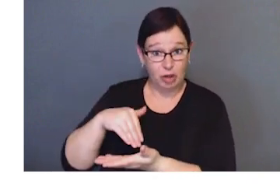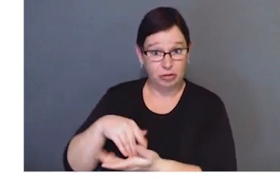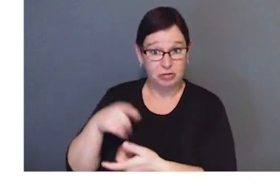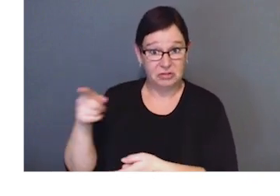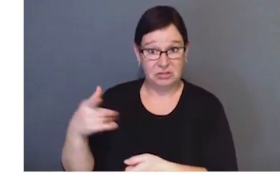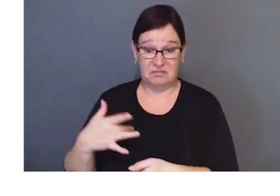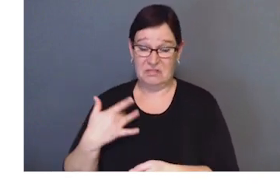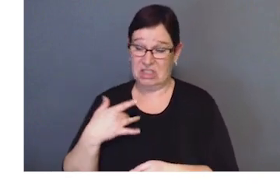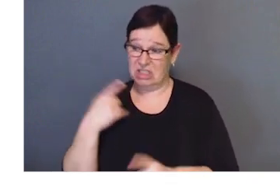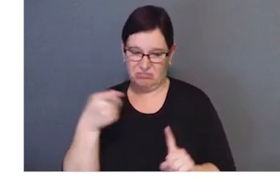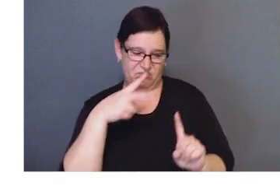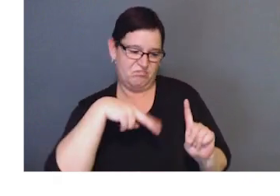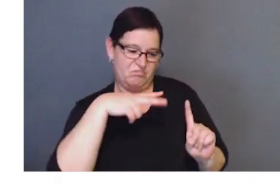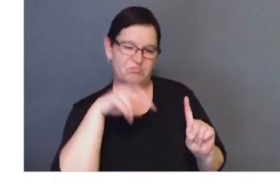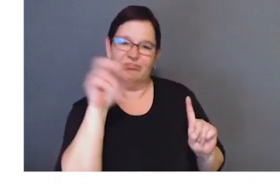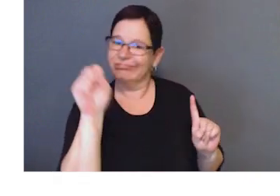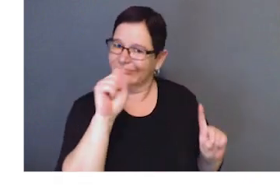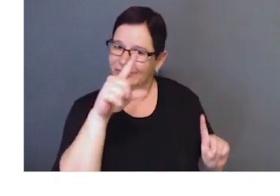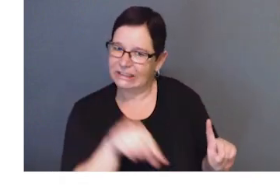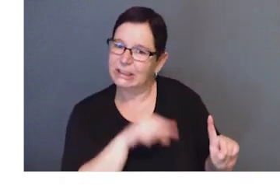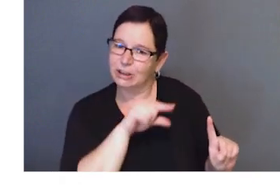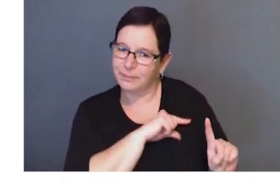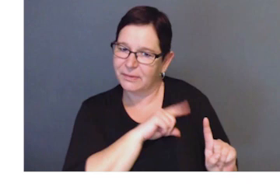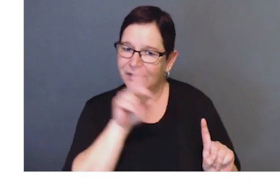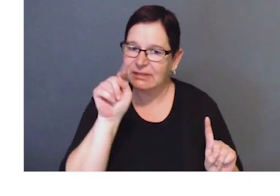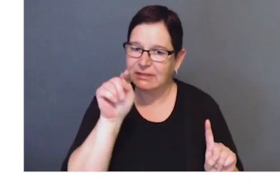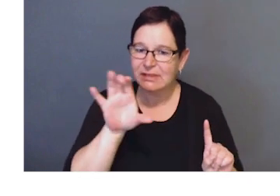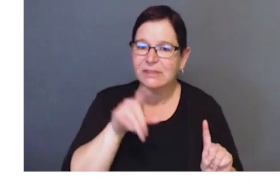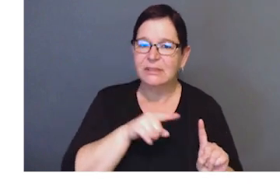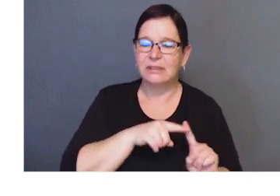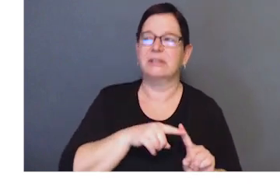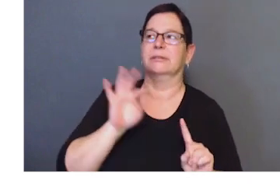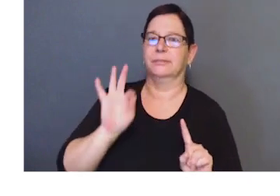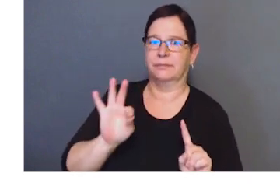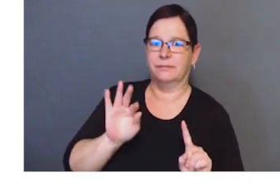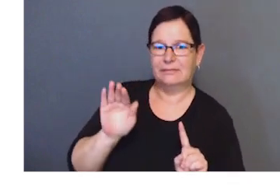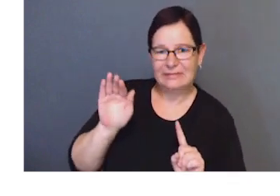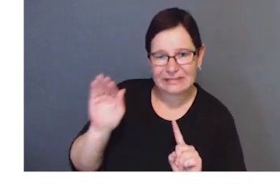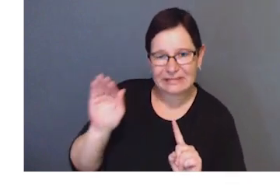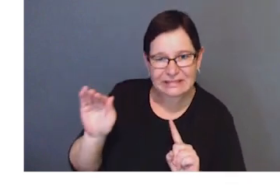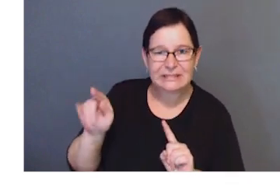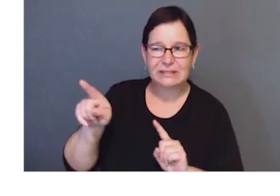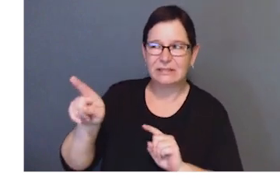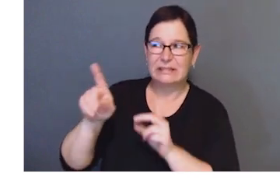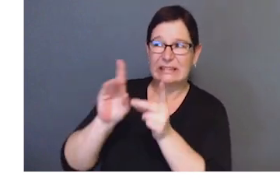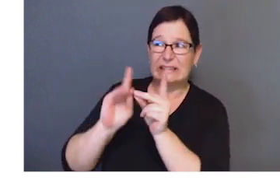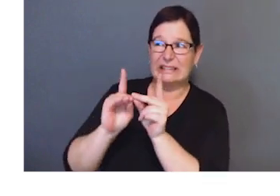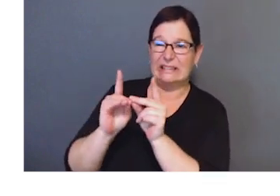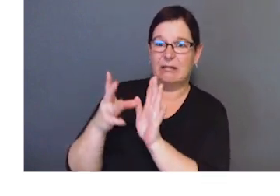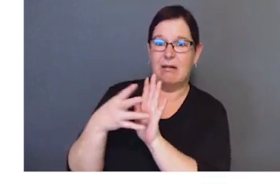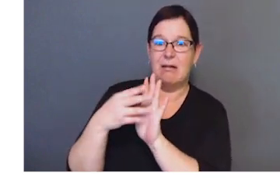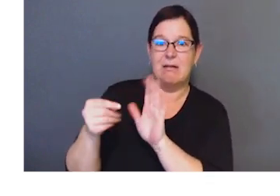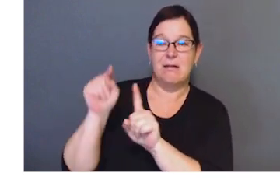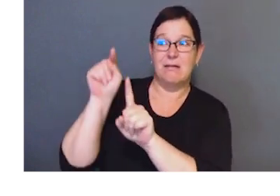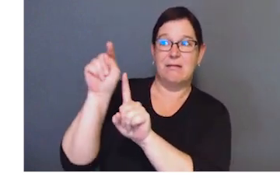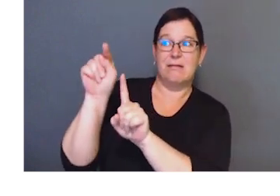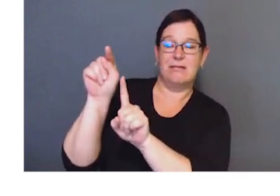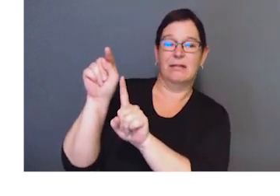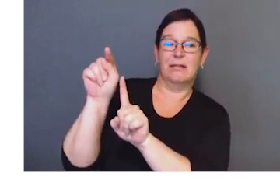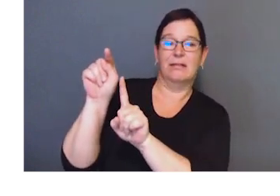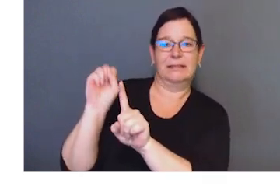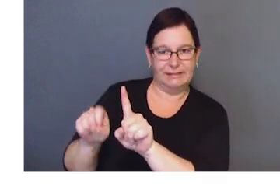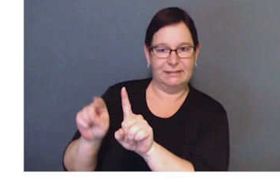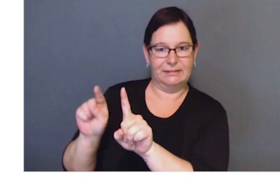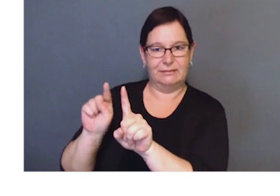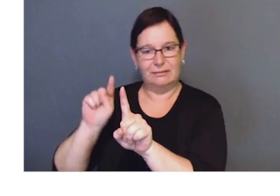can direct your medical practitioner to the digital application for medical practitioners, which can be found at the web